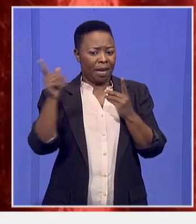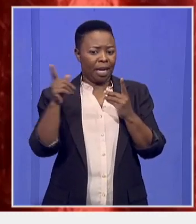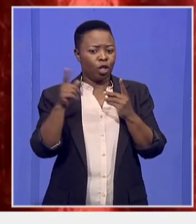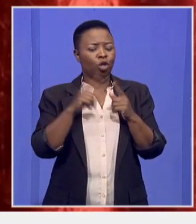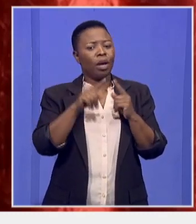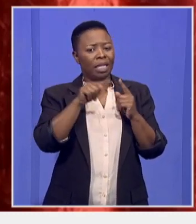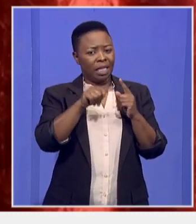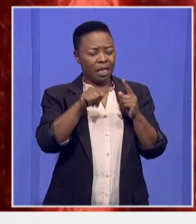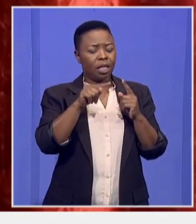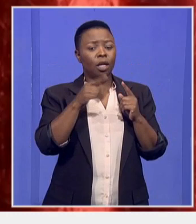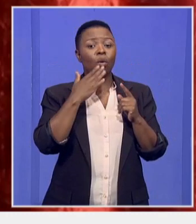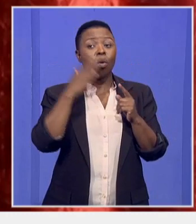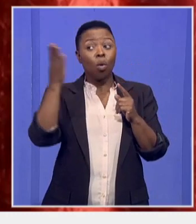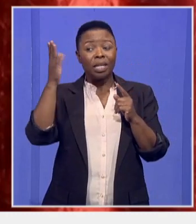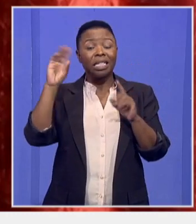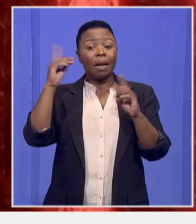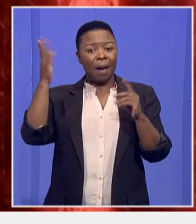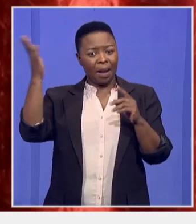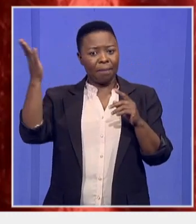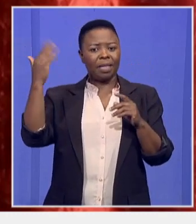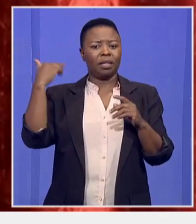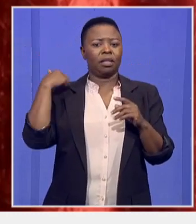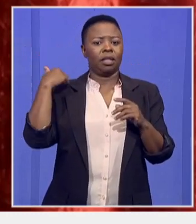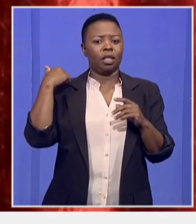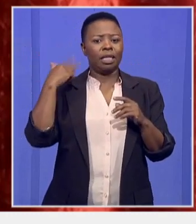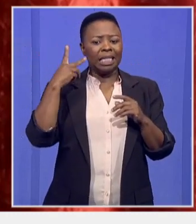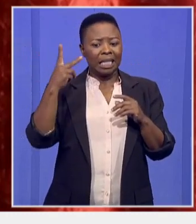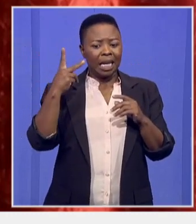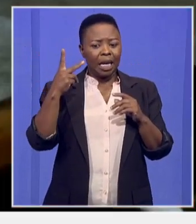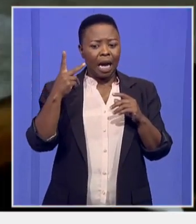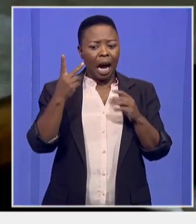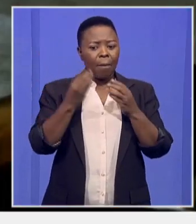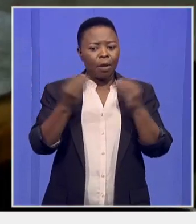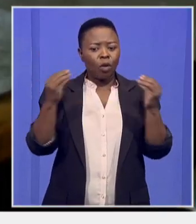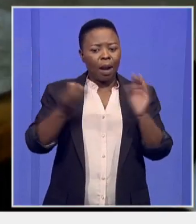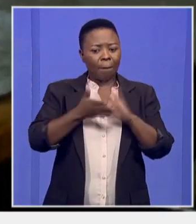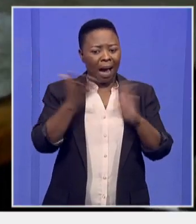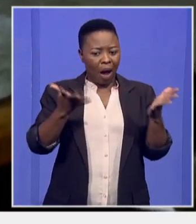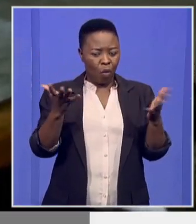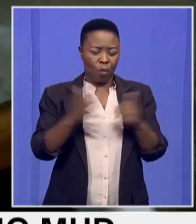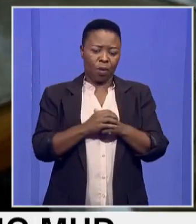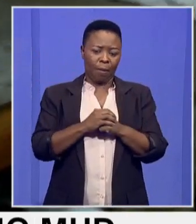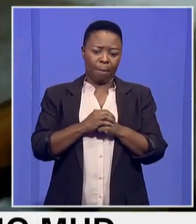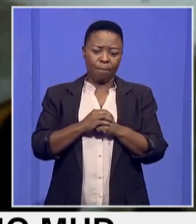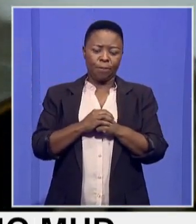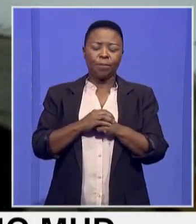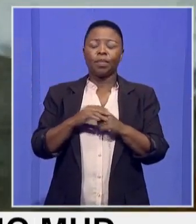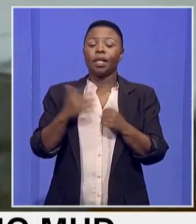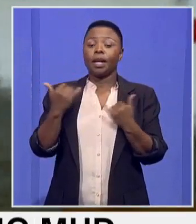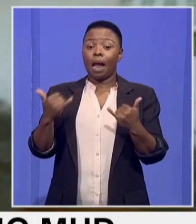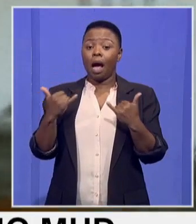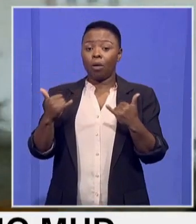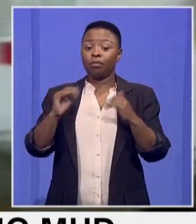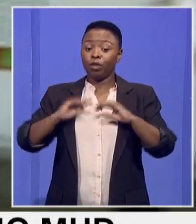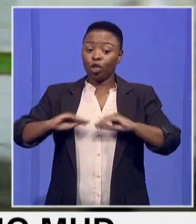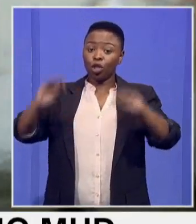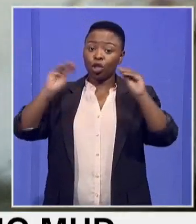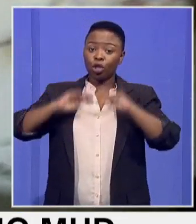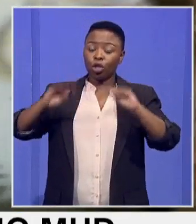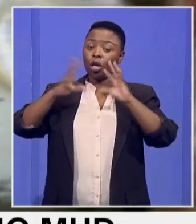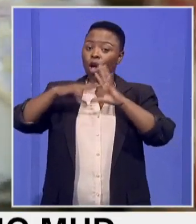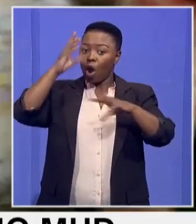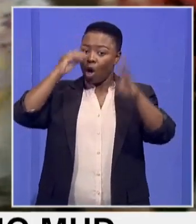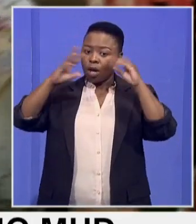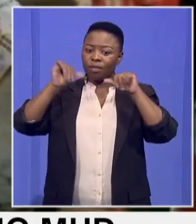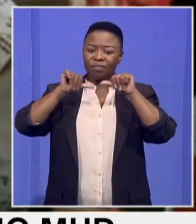upon the department to look at where do those kids get to be taken to. Meanwhile, teaching and learning continue to take place